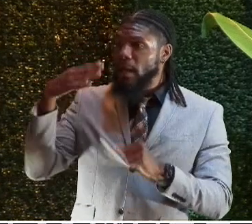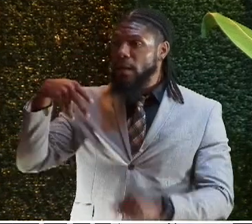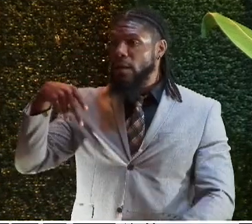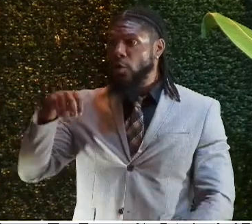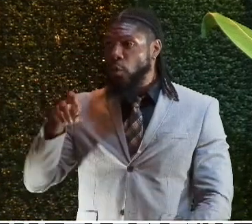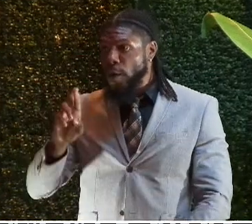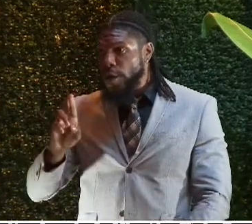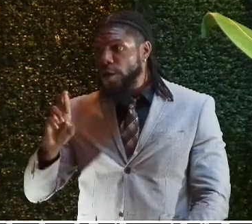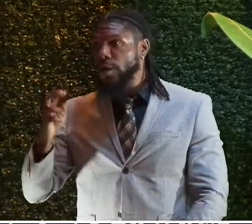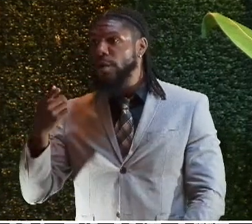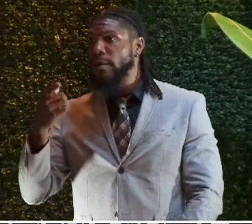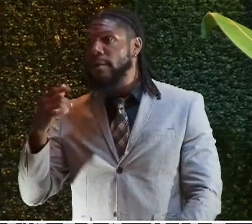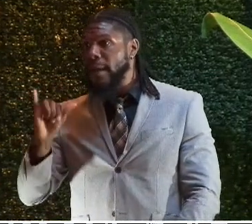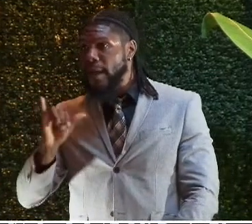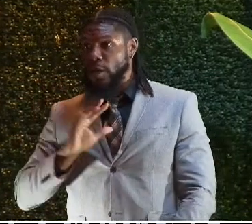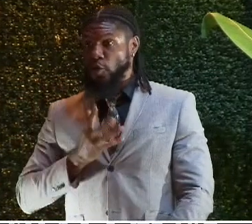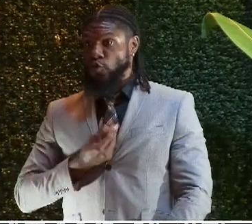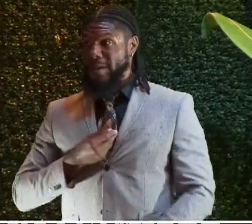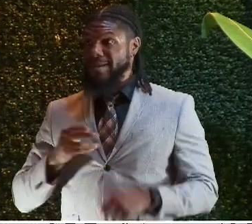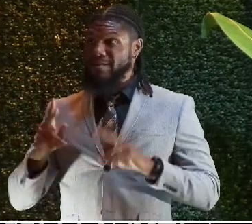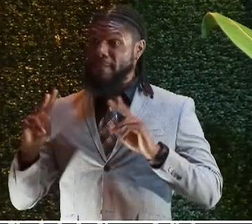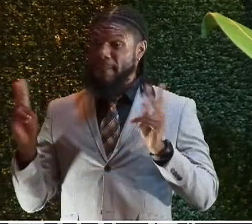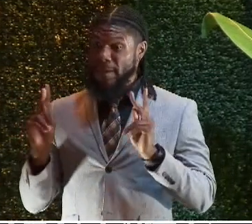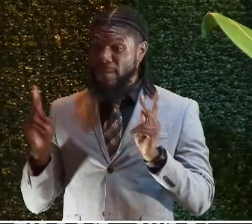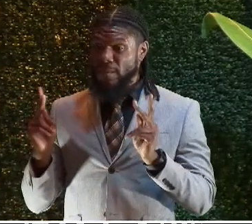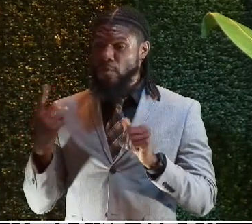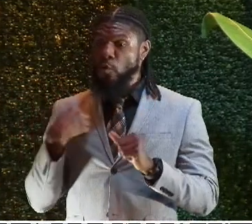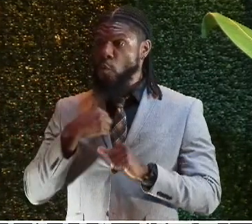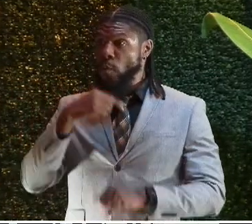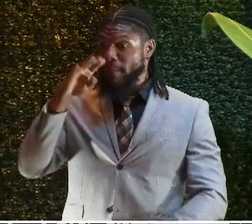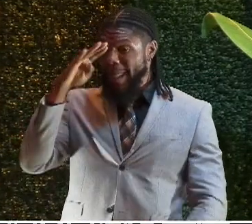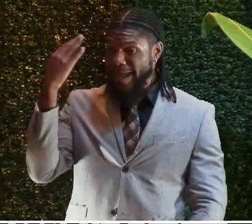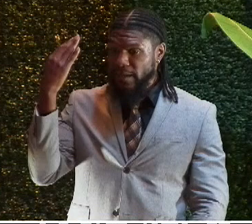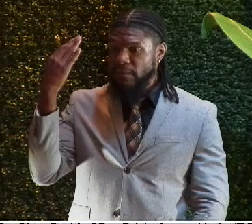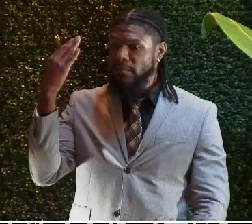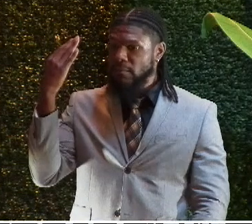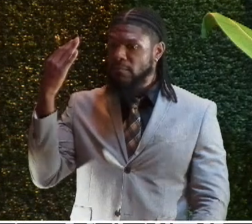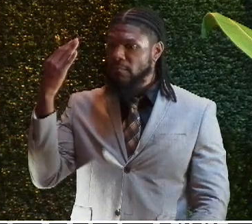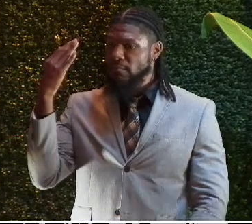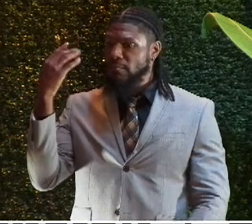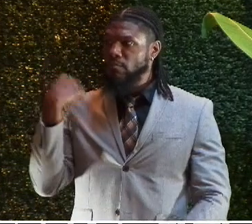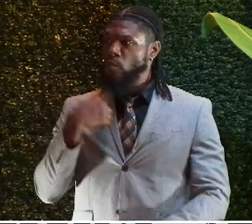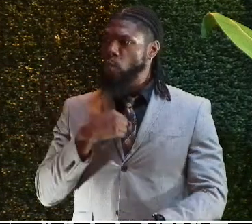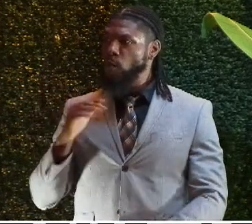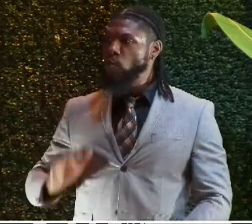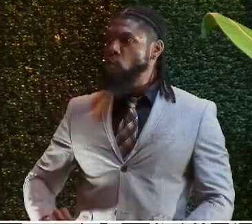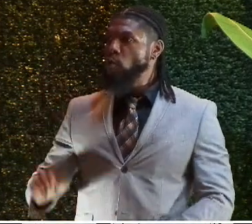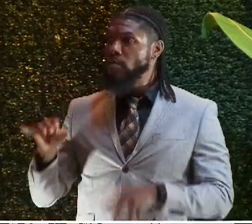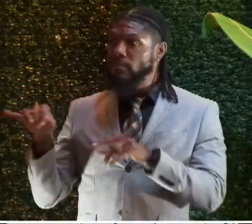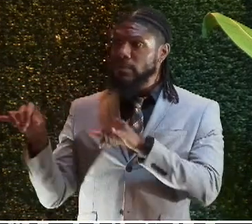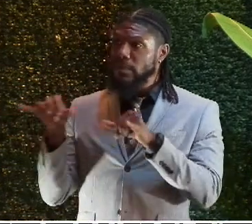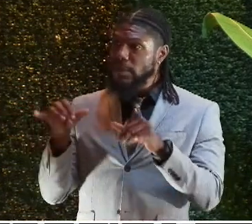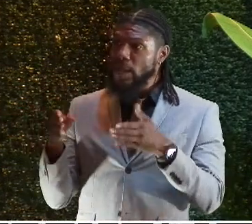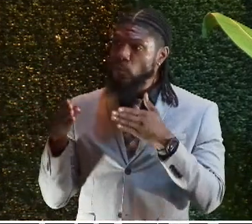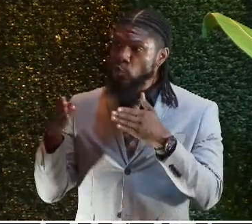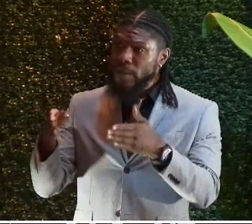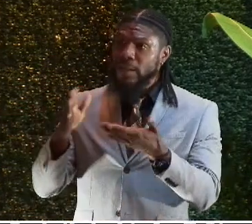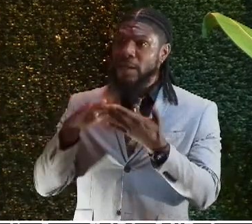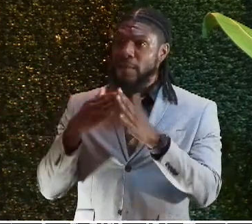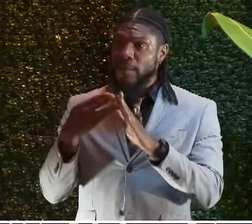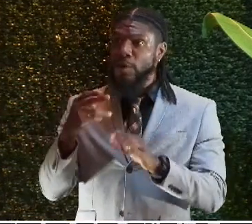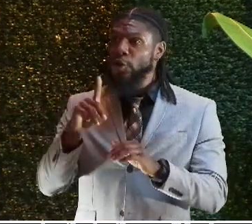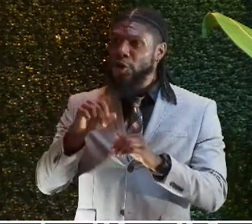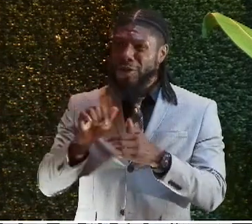gay, trans people, we're black. We've grown up in the same streets, communities, hoods, and all the